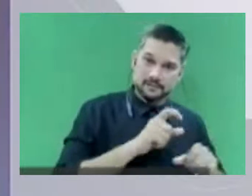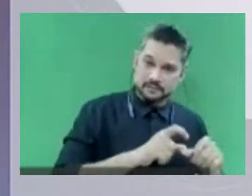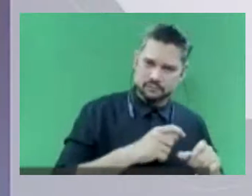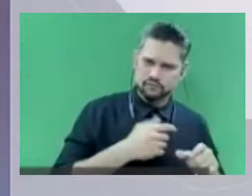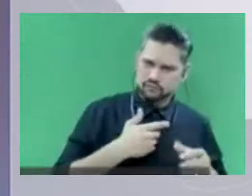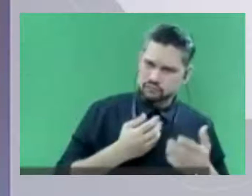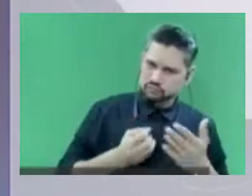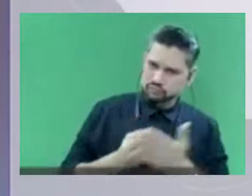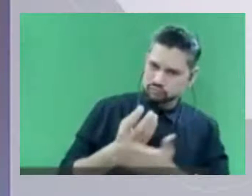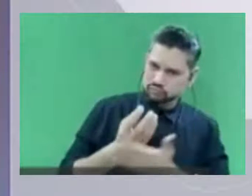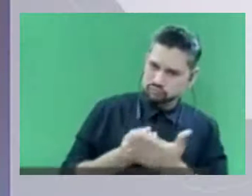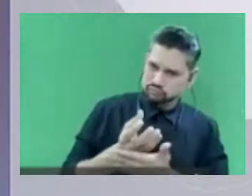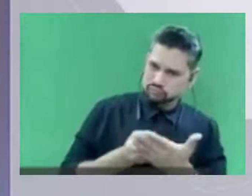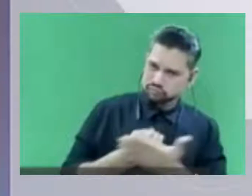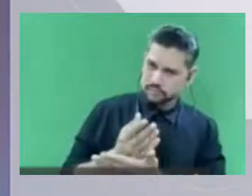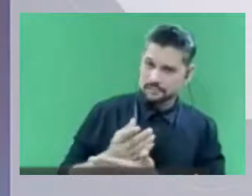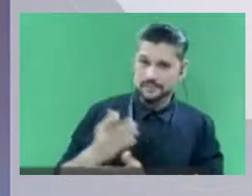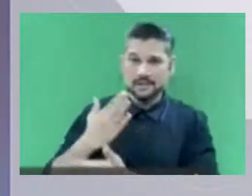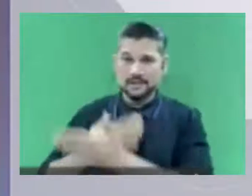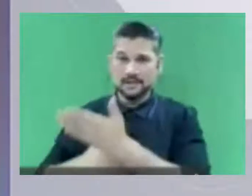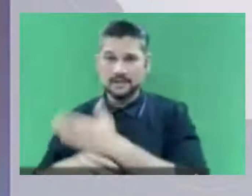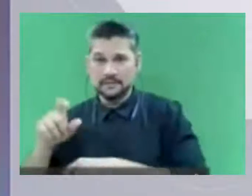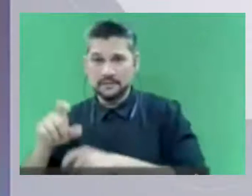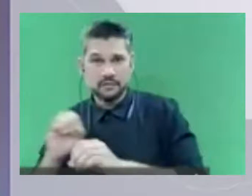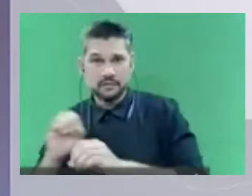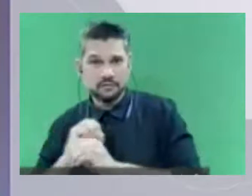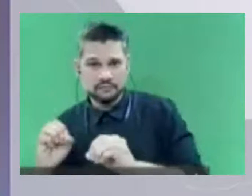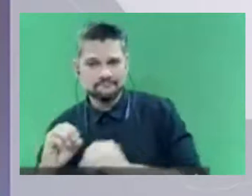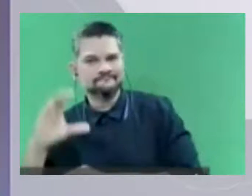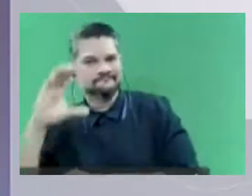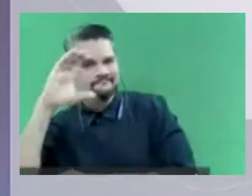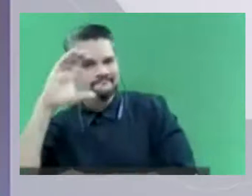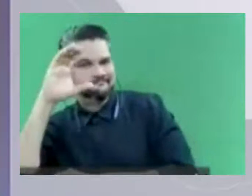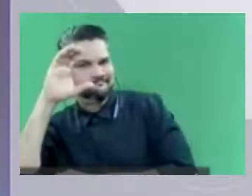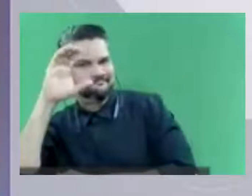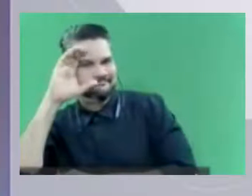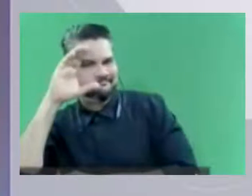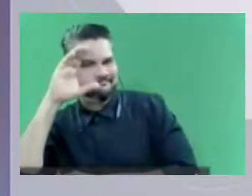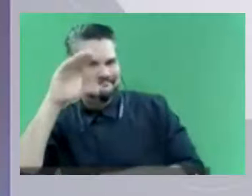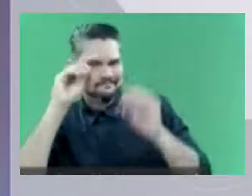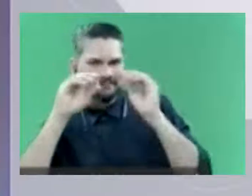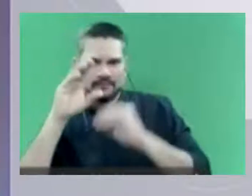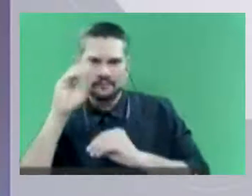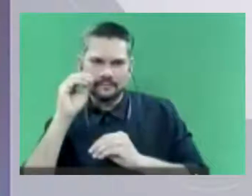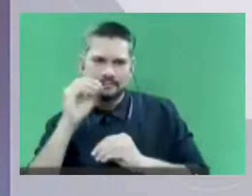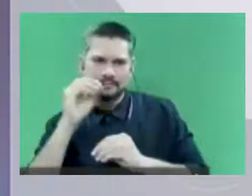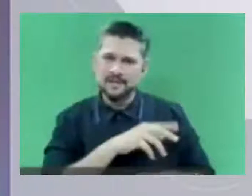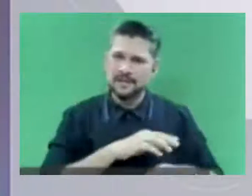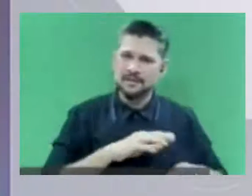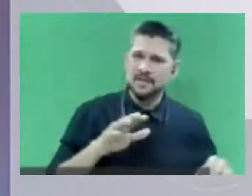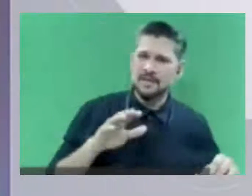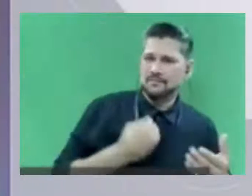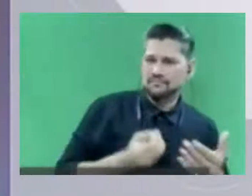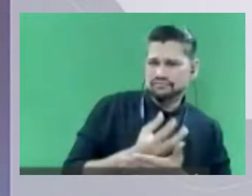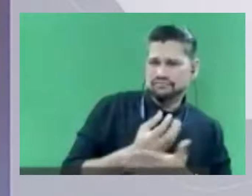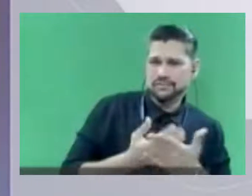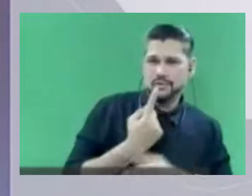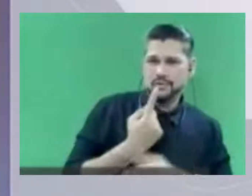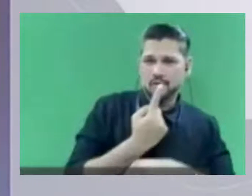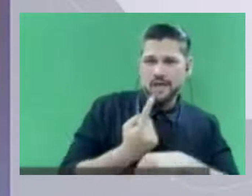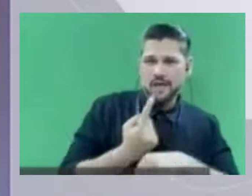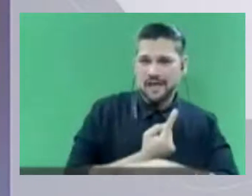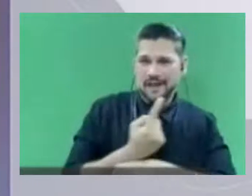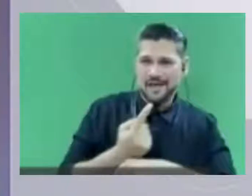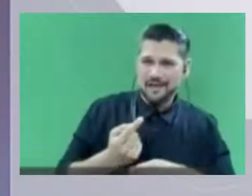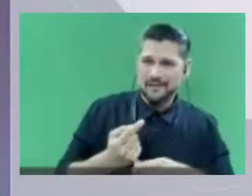with non-disabilities, you have to take, maybe you cannot remember everything what we say in this 1 hour, but